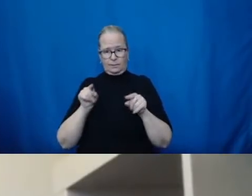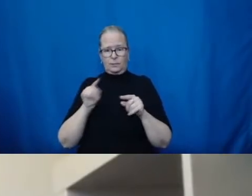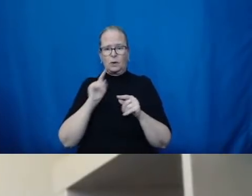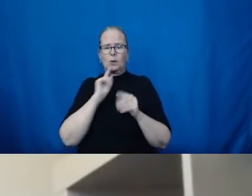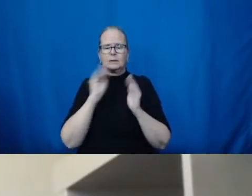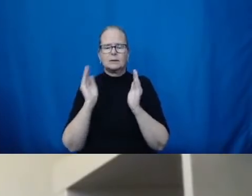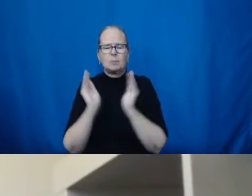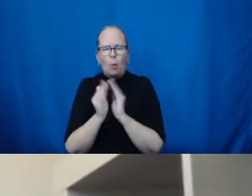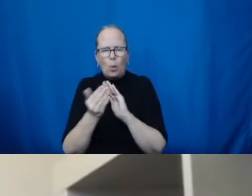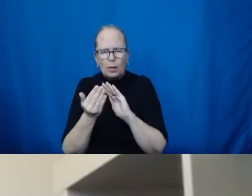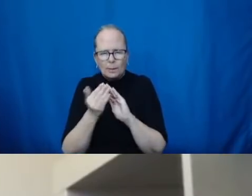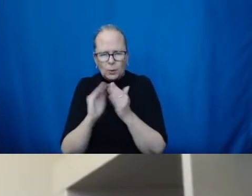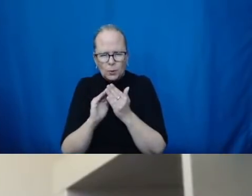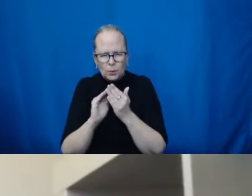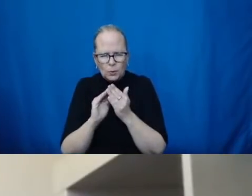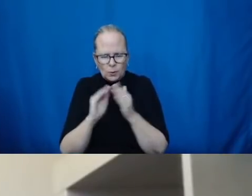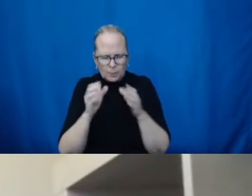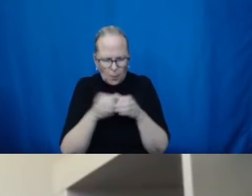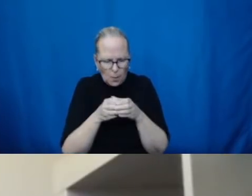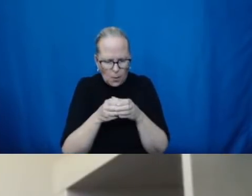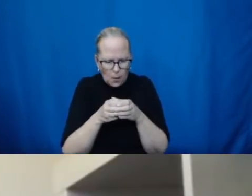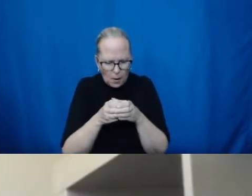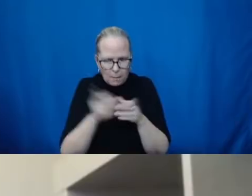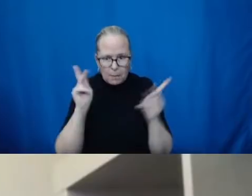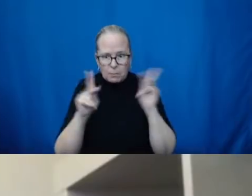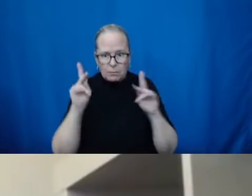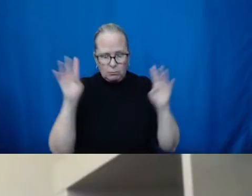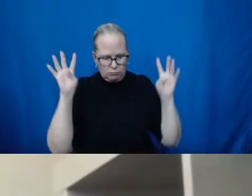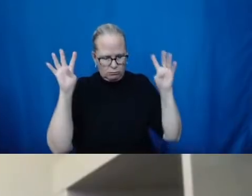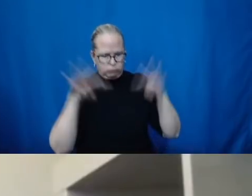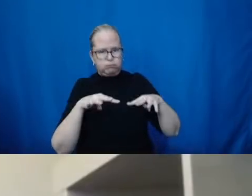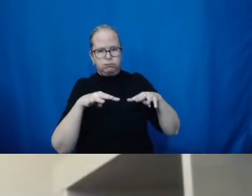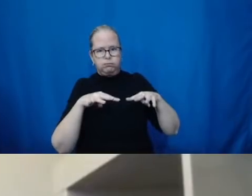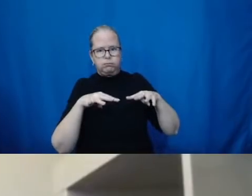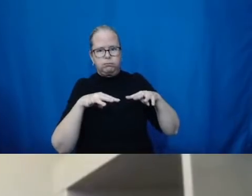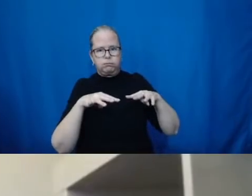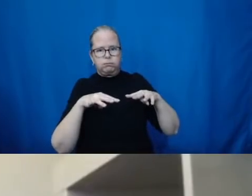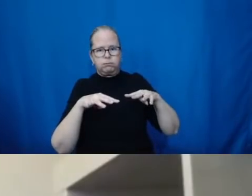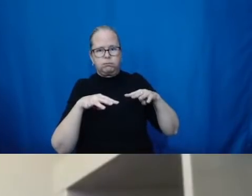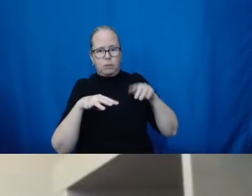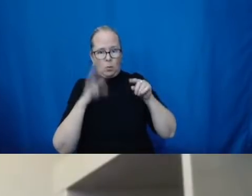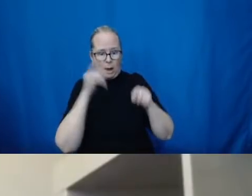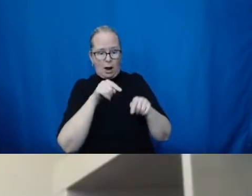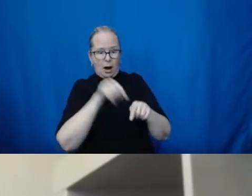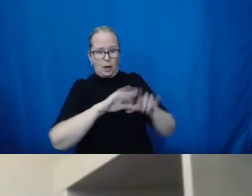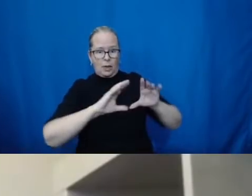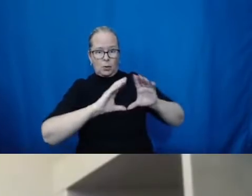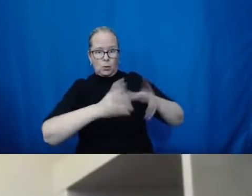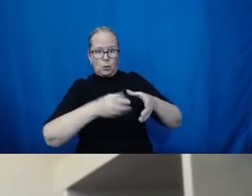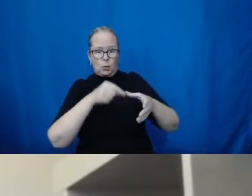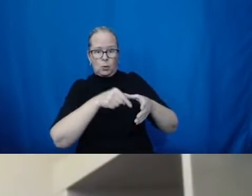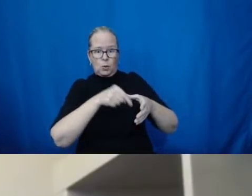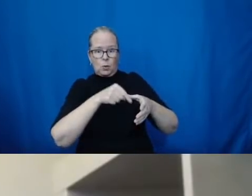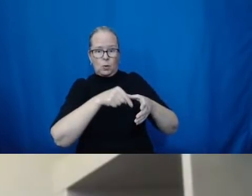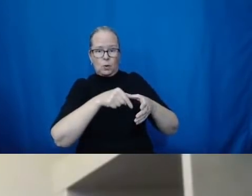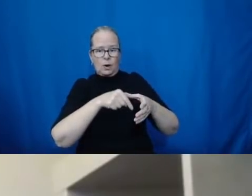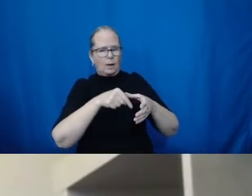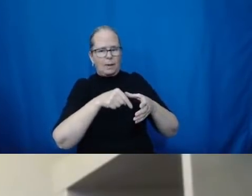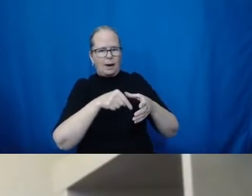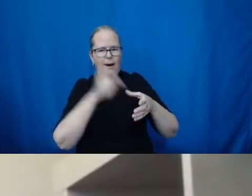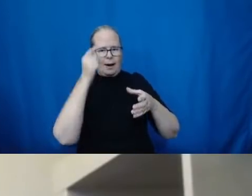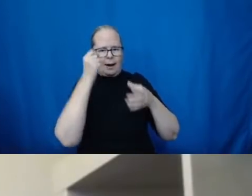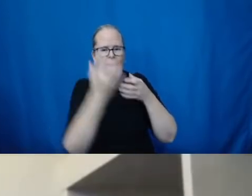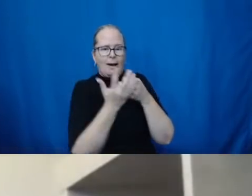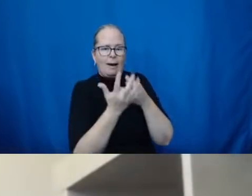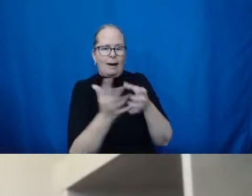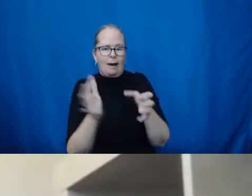who surround that small, loud group. This is a persistent, pervasive cultural crisis of misinformation. Tim